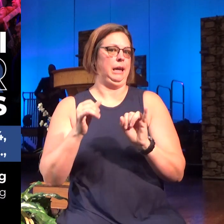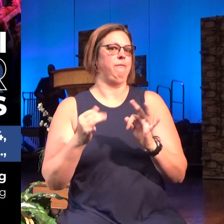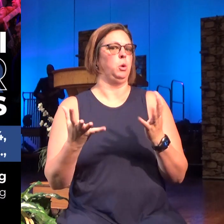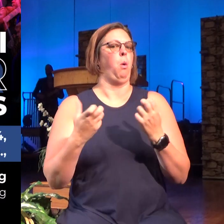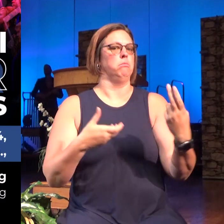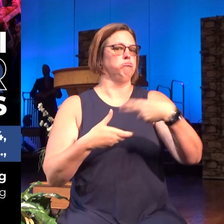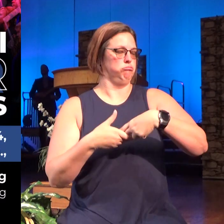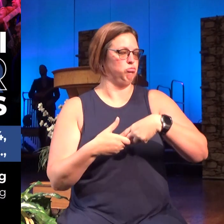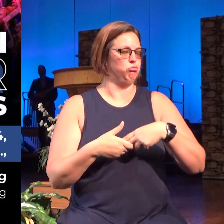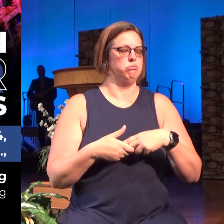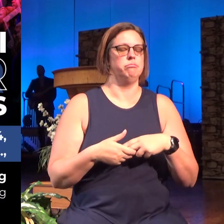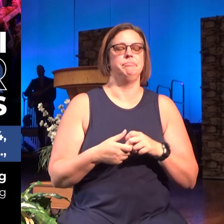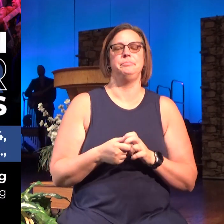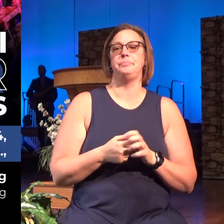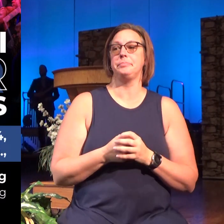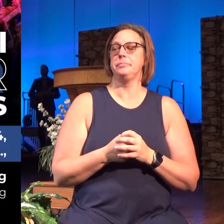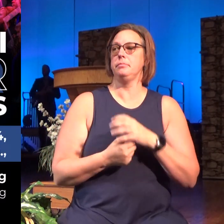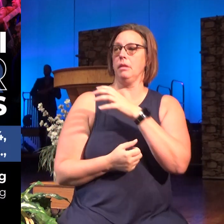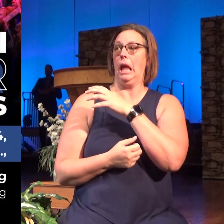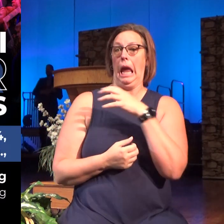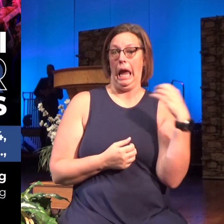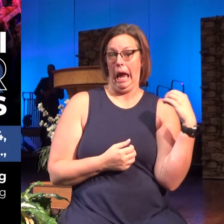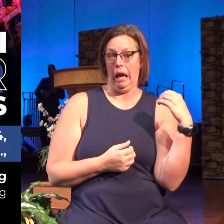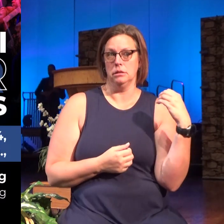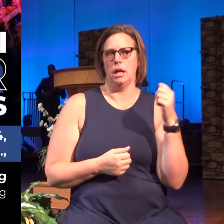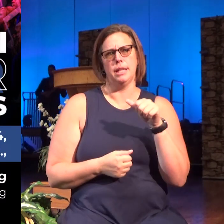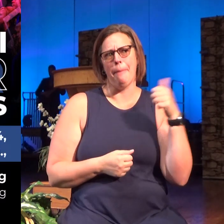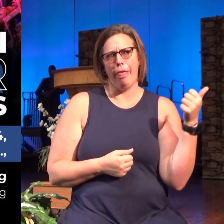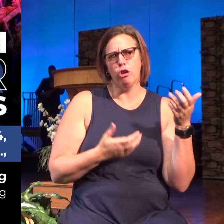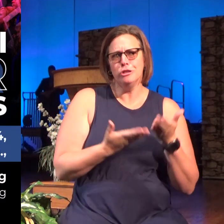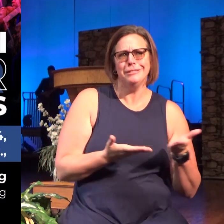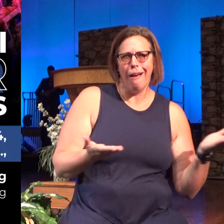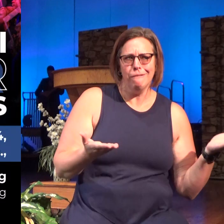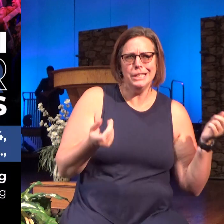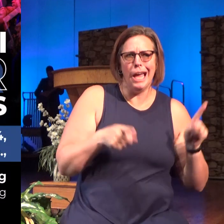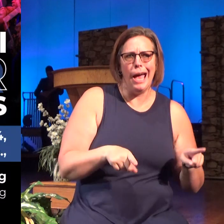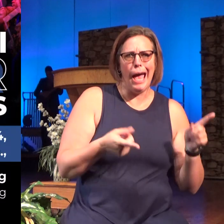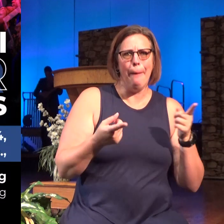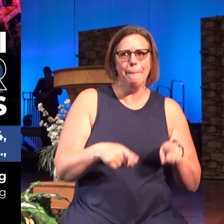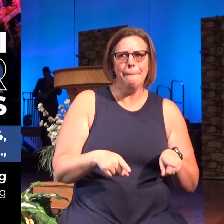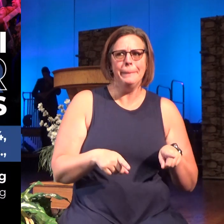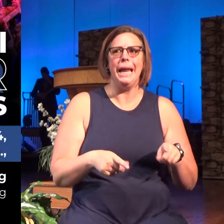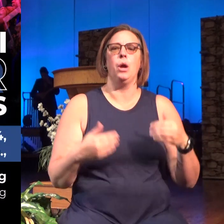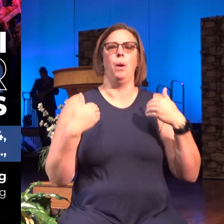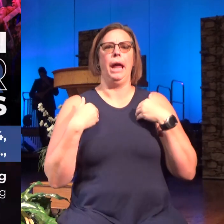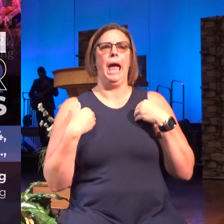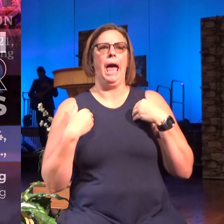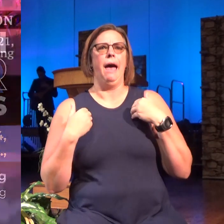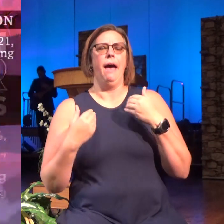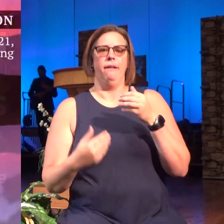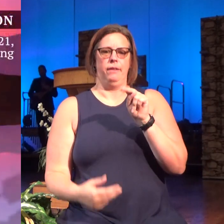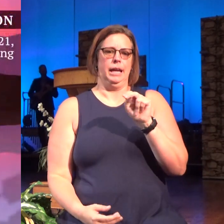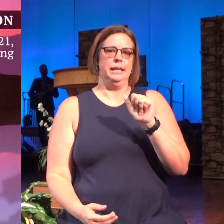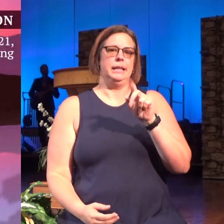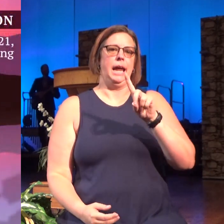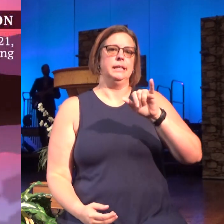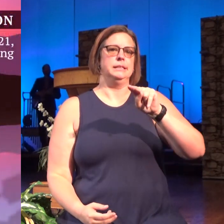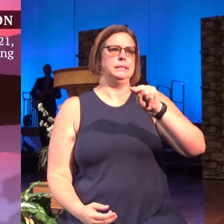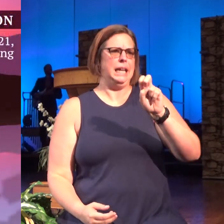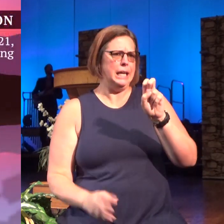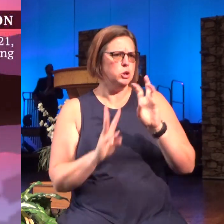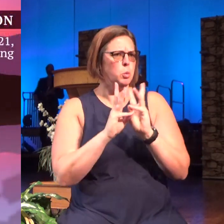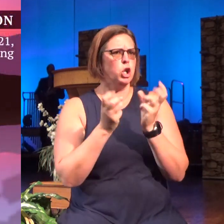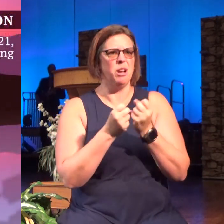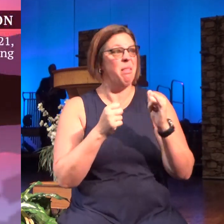thing coming up. And then also other stuff happening. We got Reverend Nadine's workshop. Is that what's next?